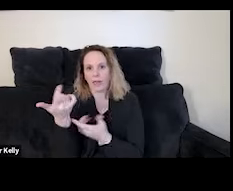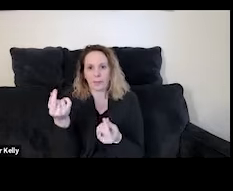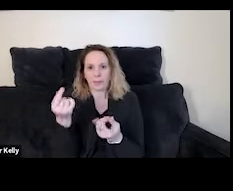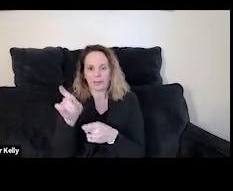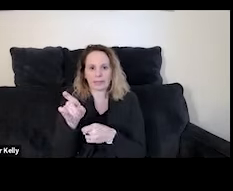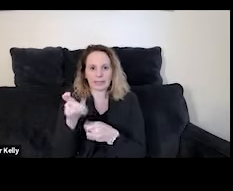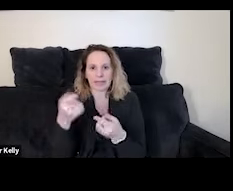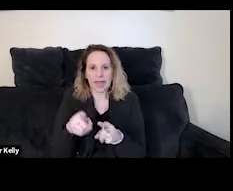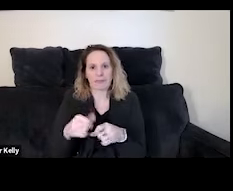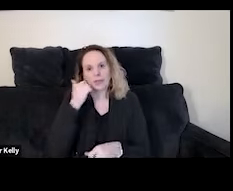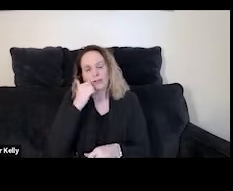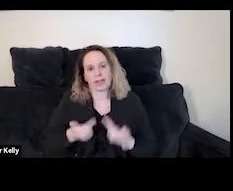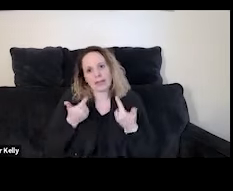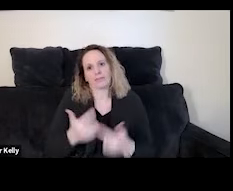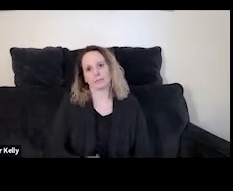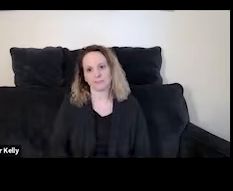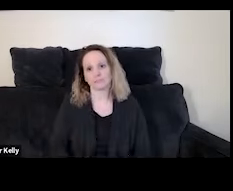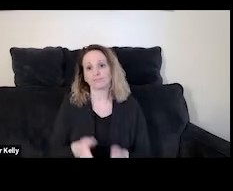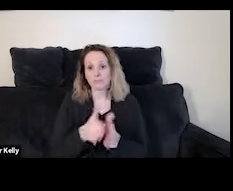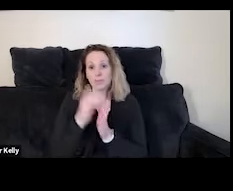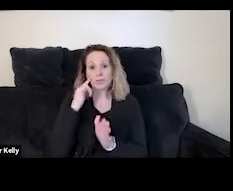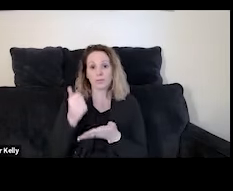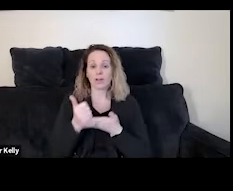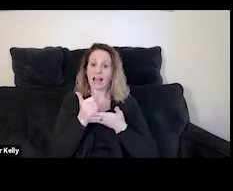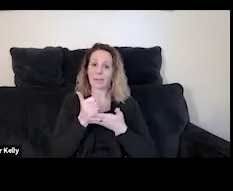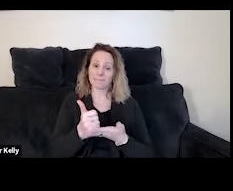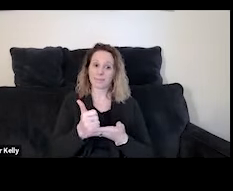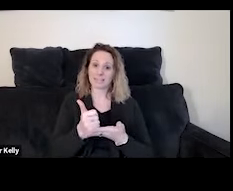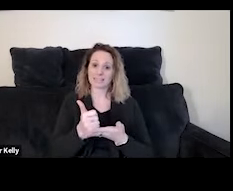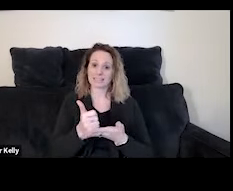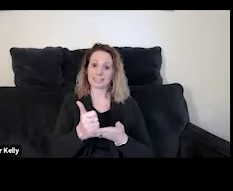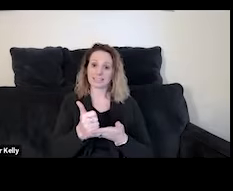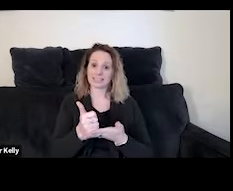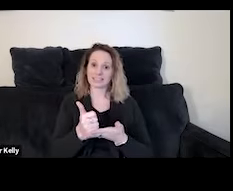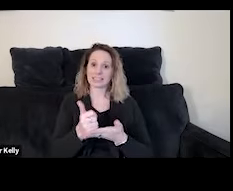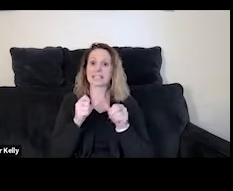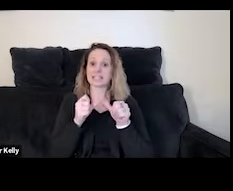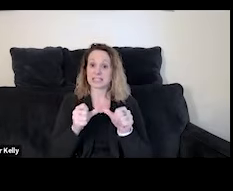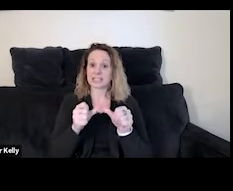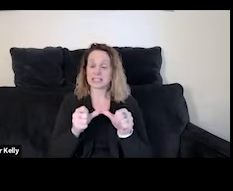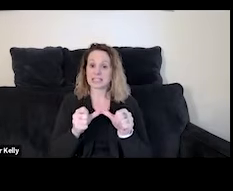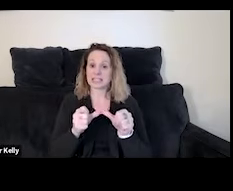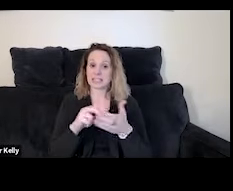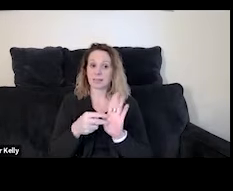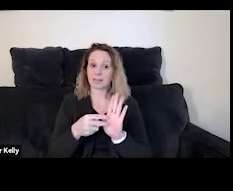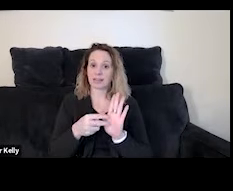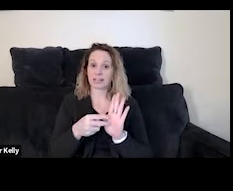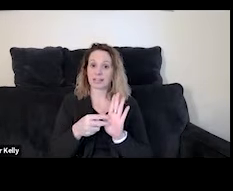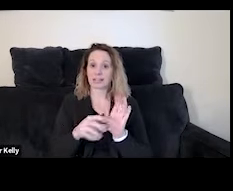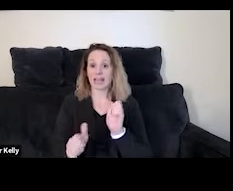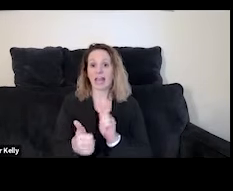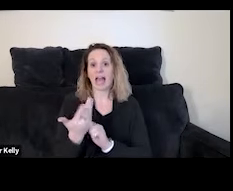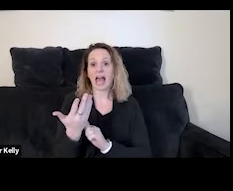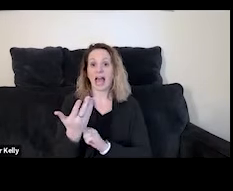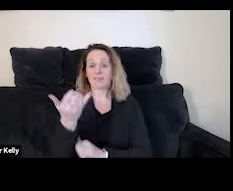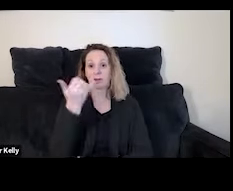them. That the requests for help are attended to rapidly and consistently. In other words, everyone who calls gets the